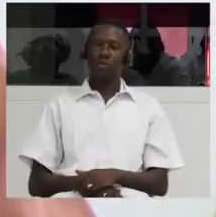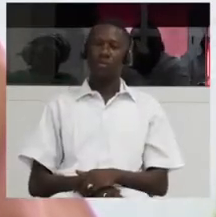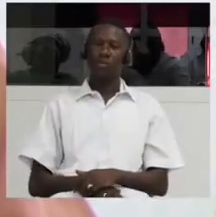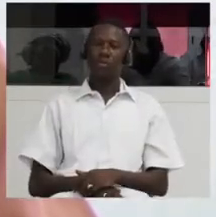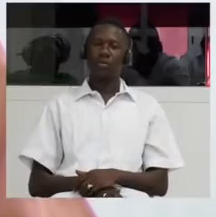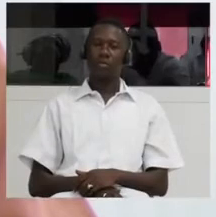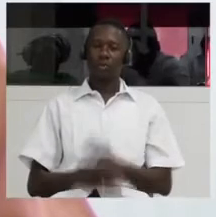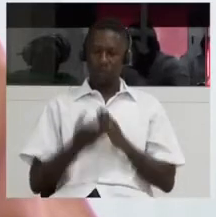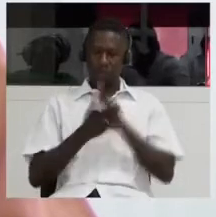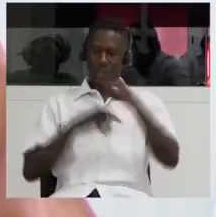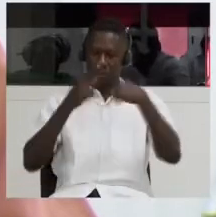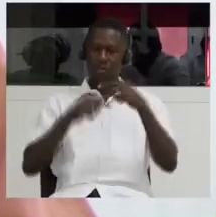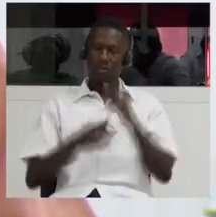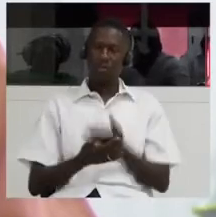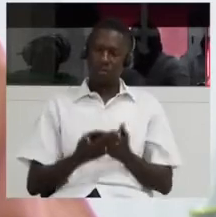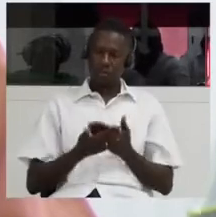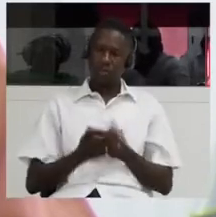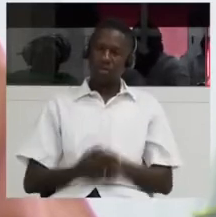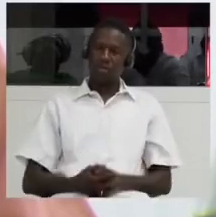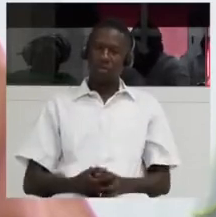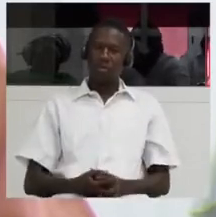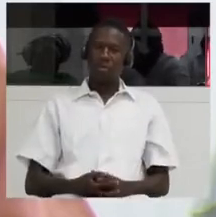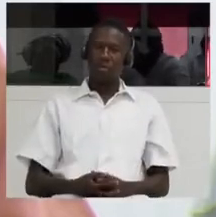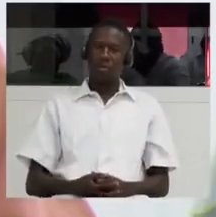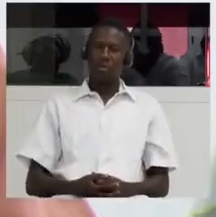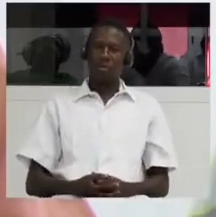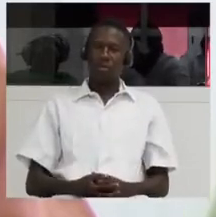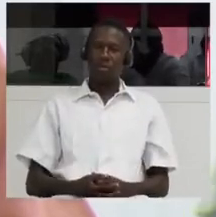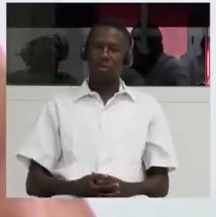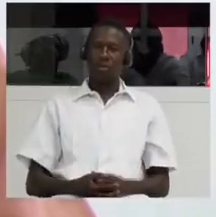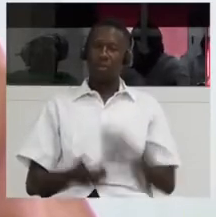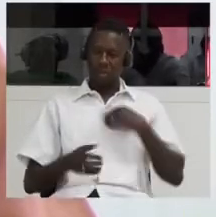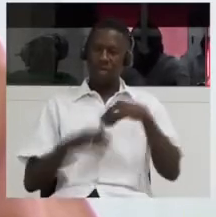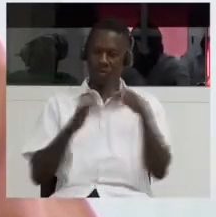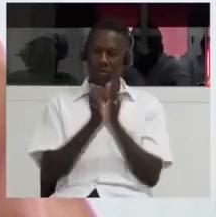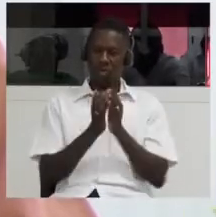Proceed, please. Then the group was divided into two.